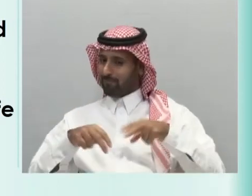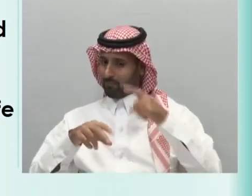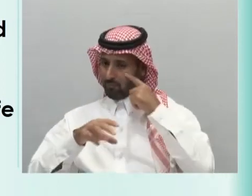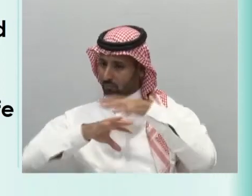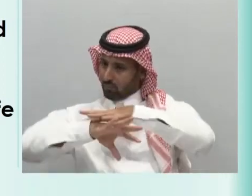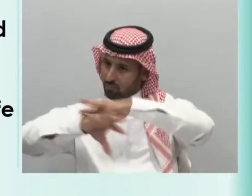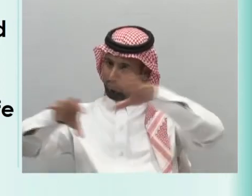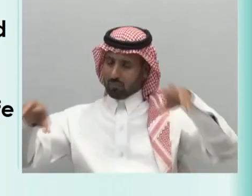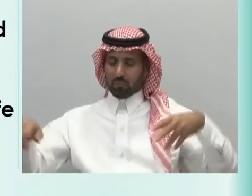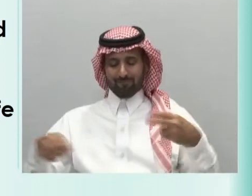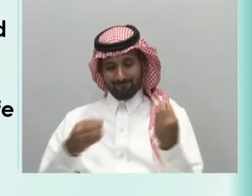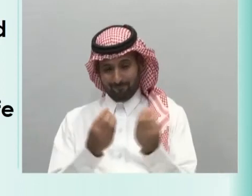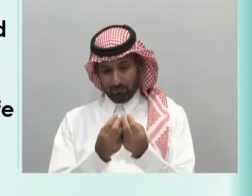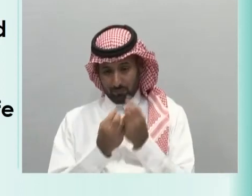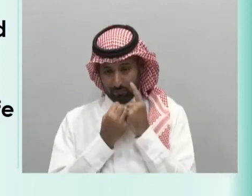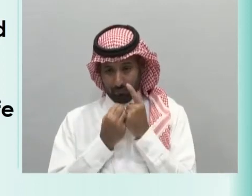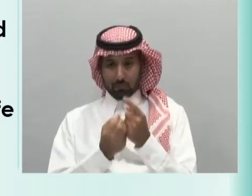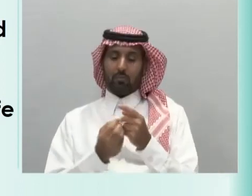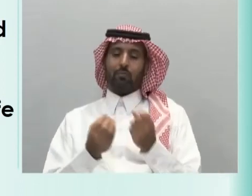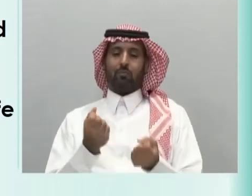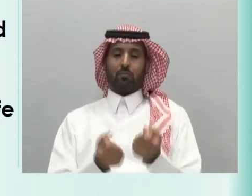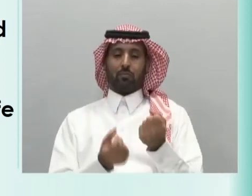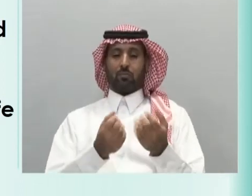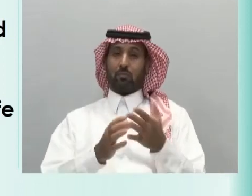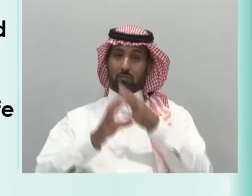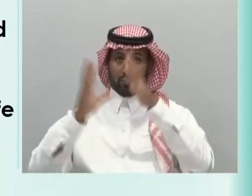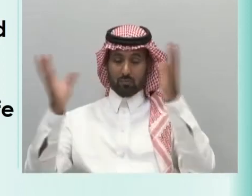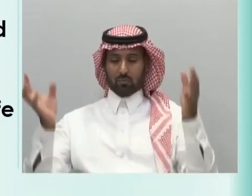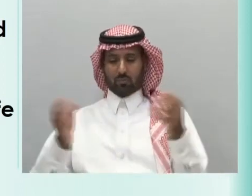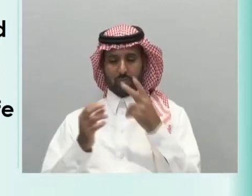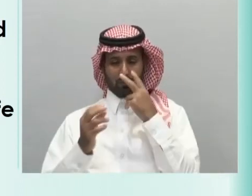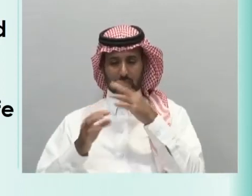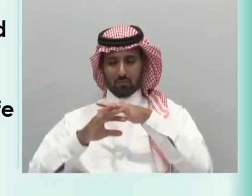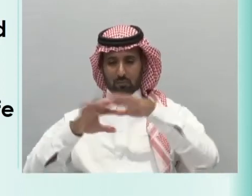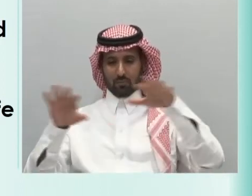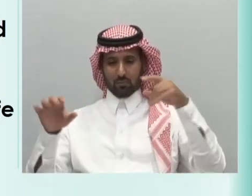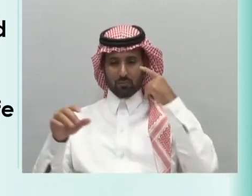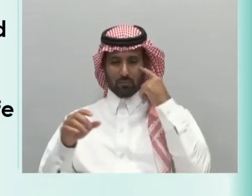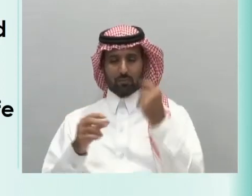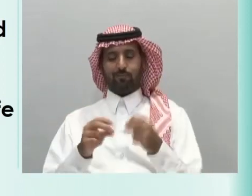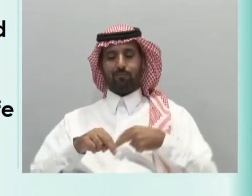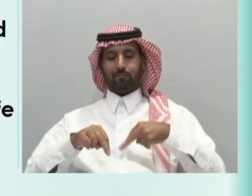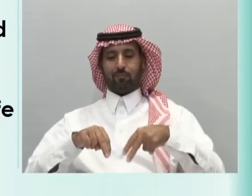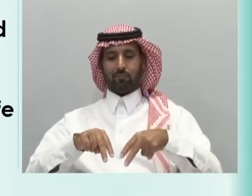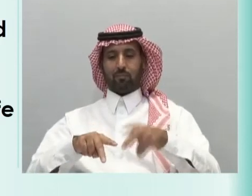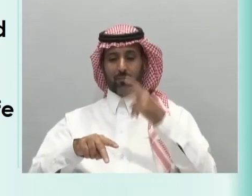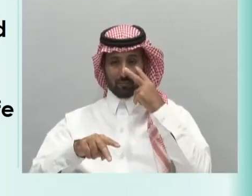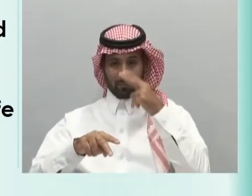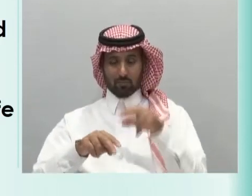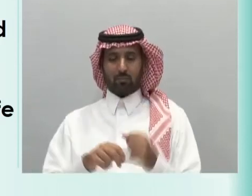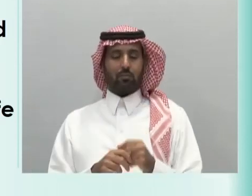to the hotel. Okay, I wouldn't charge admission to the park because I don't think enjoying nature should